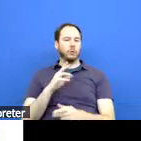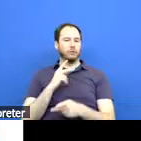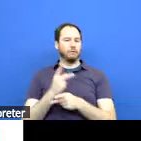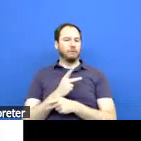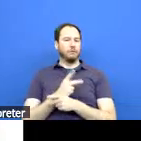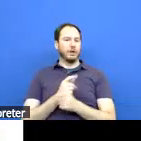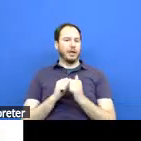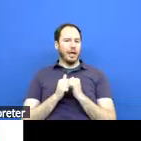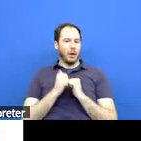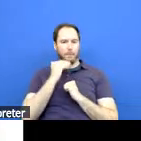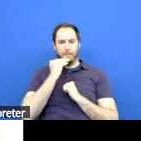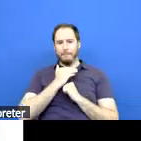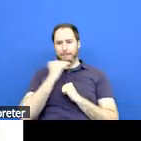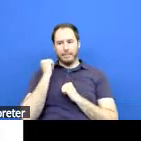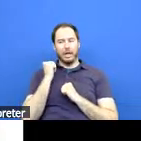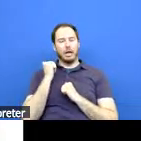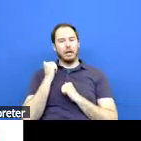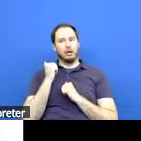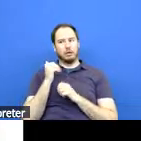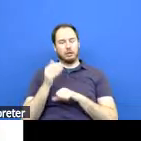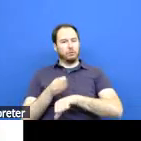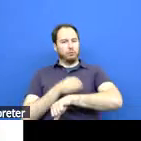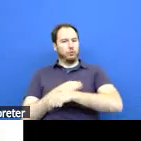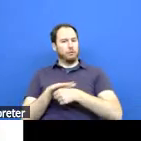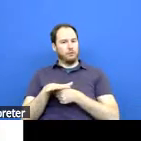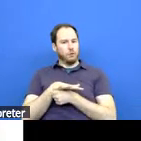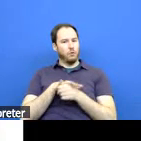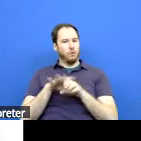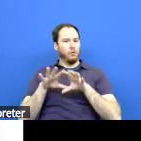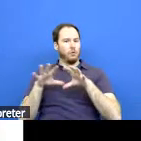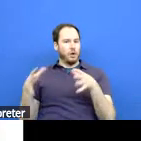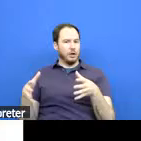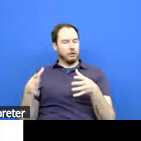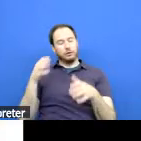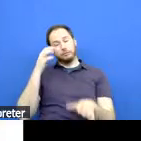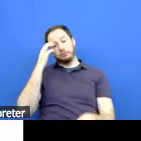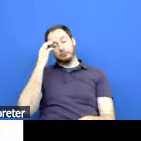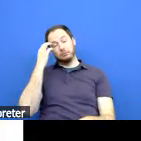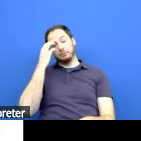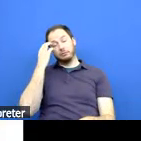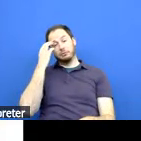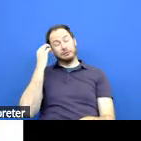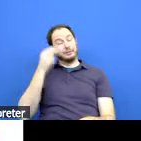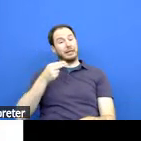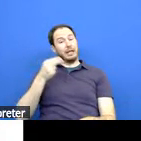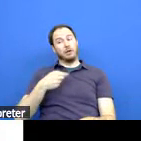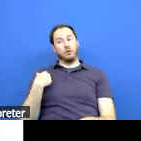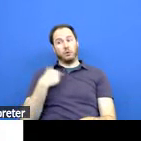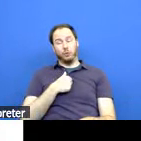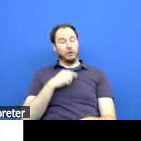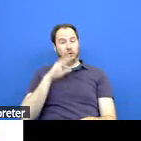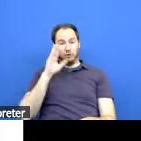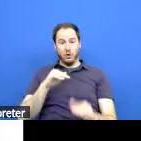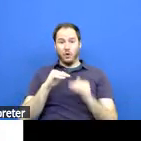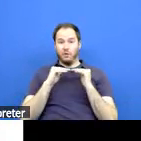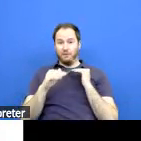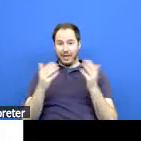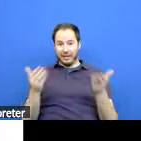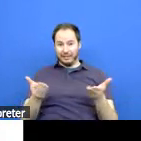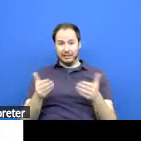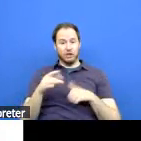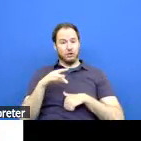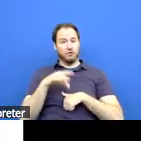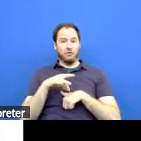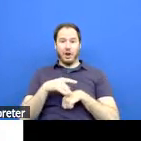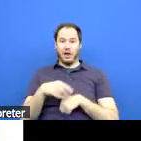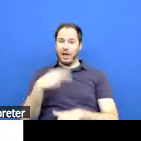help the surrounding areas, because again, one of the things in Henrietta, it's flat. The ground has